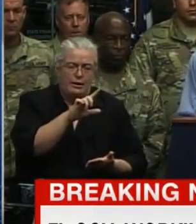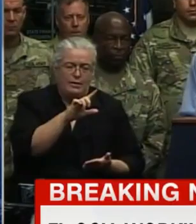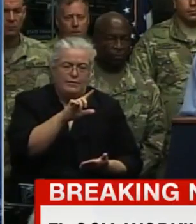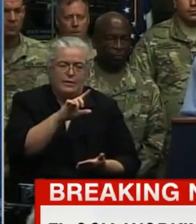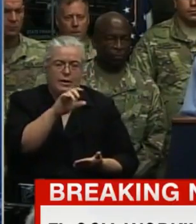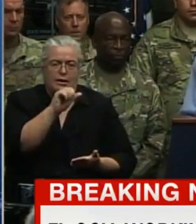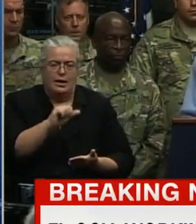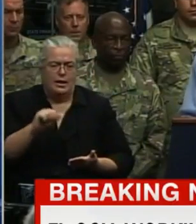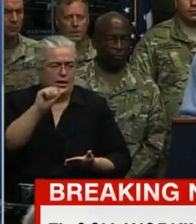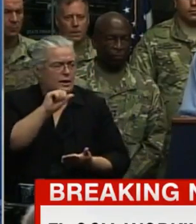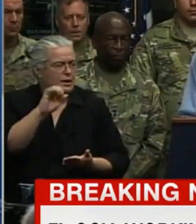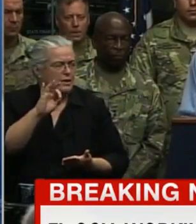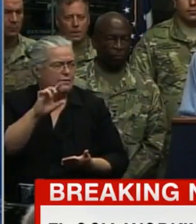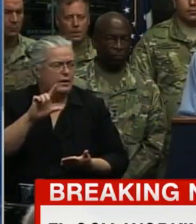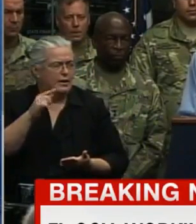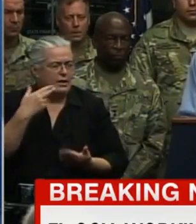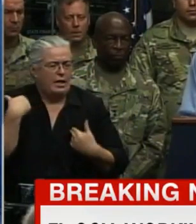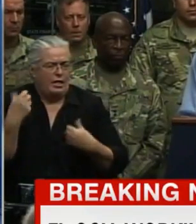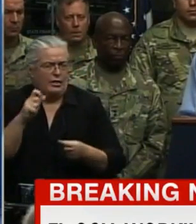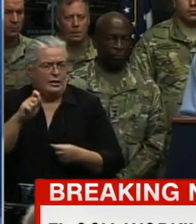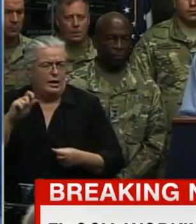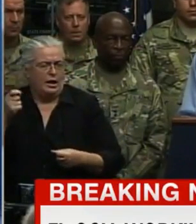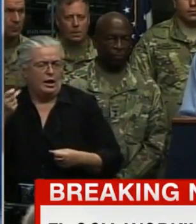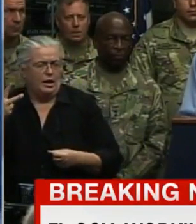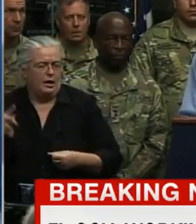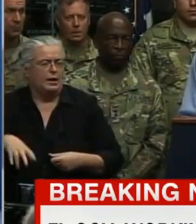helpfl@flhealth.gov. You can still also email